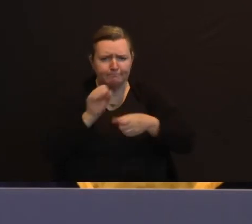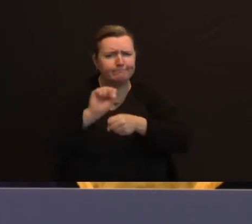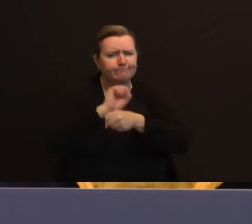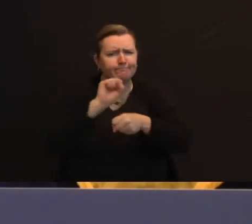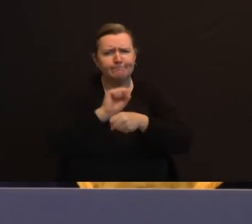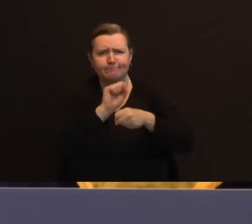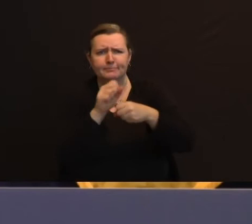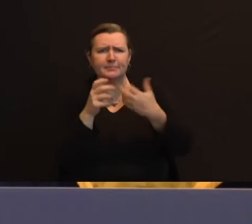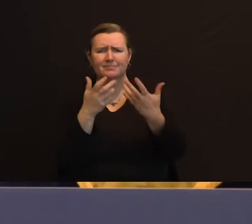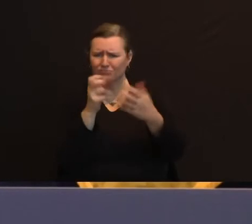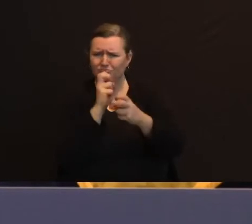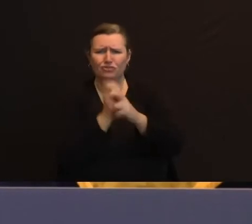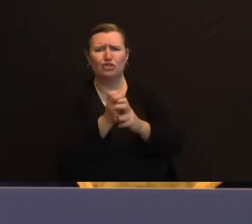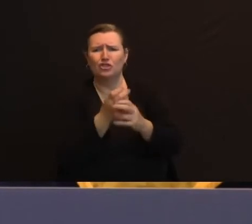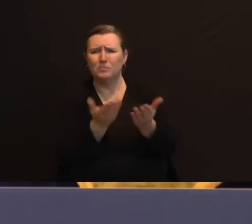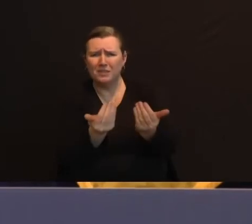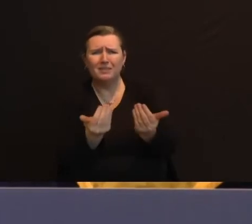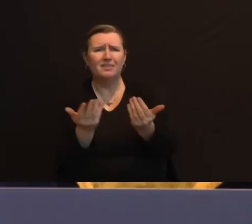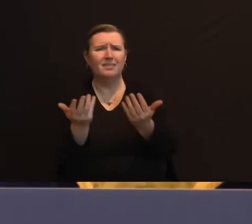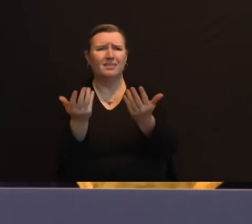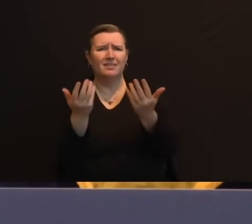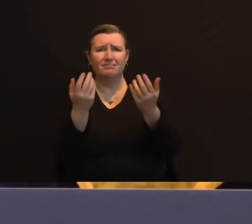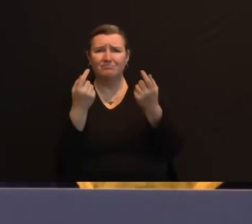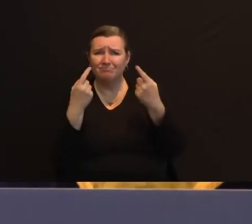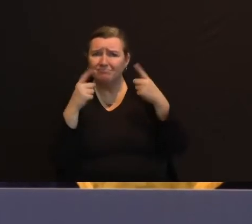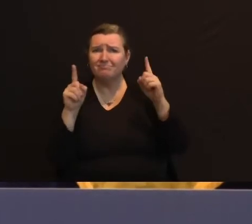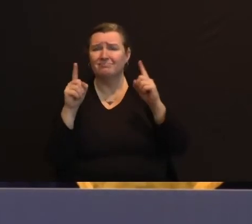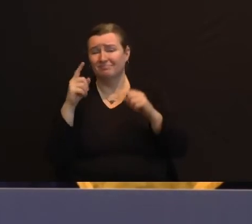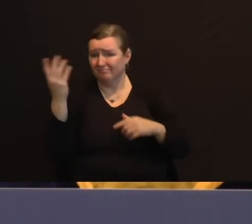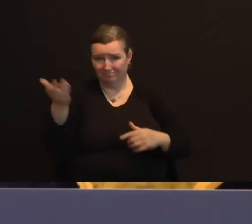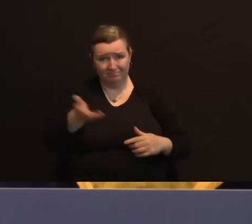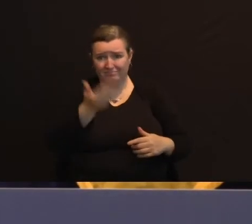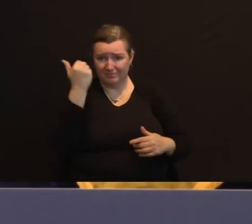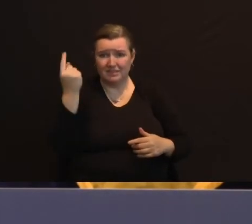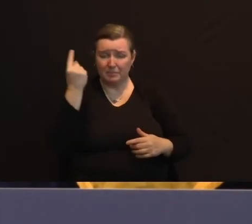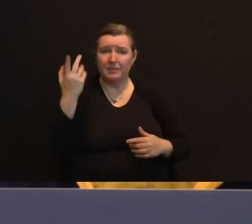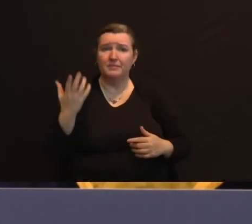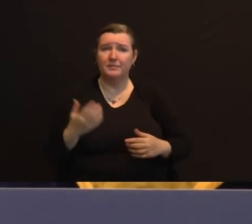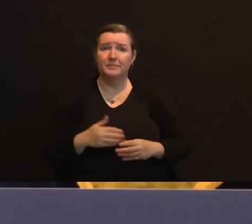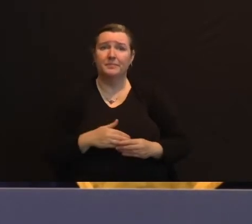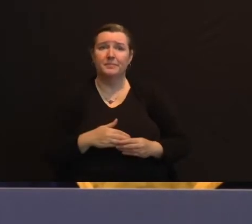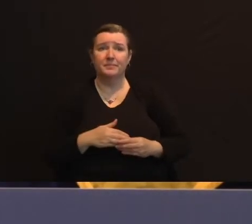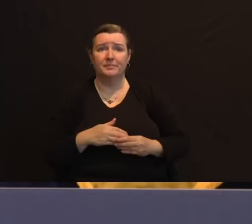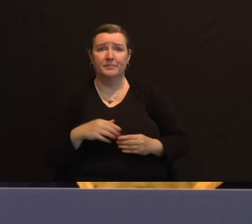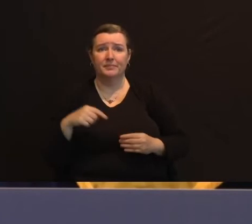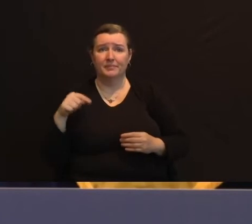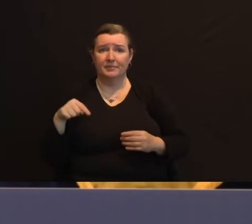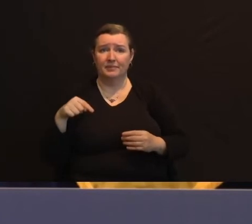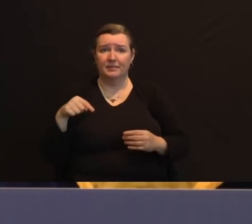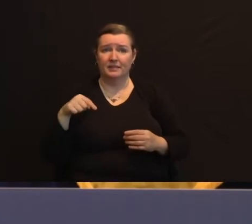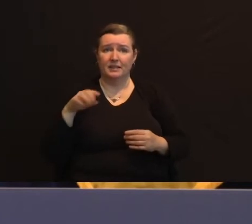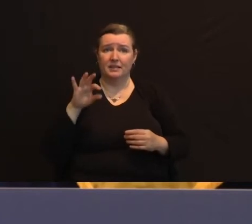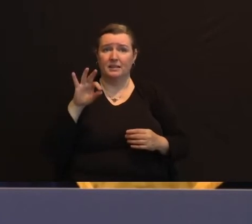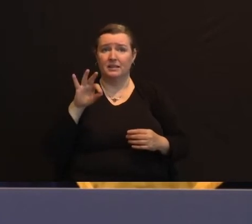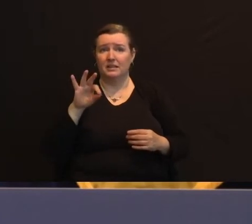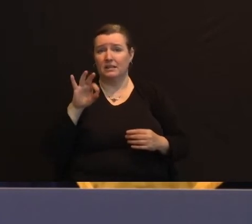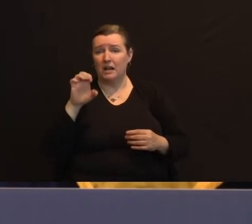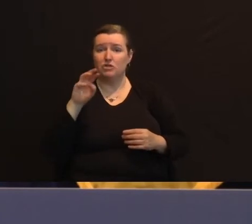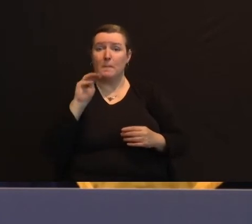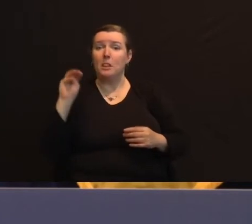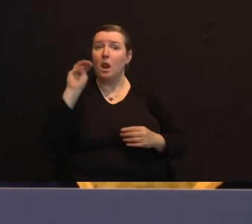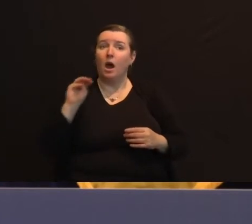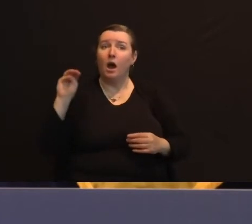to get something done. But this is not a $900-and-something million moment or